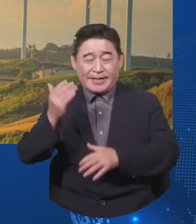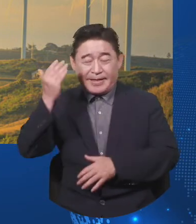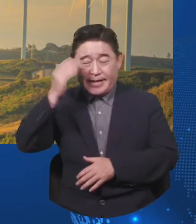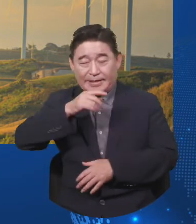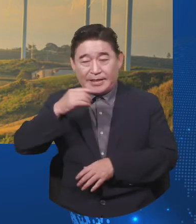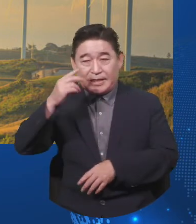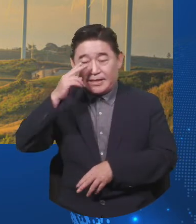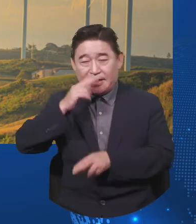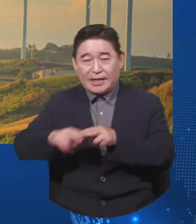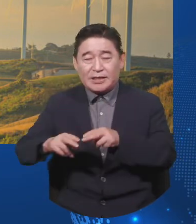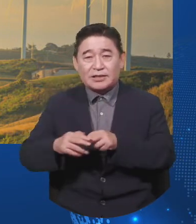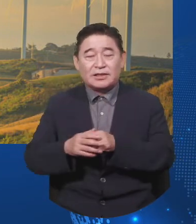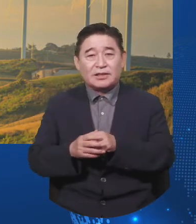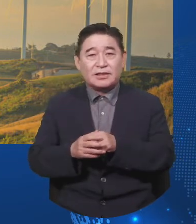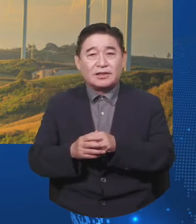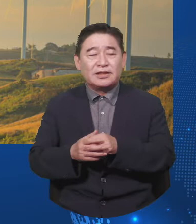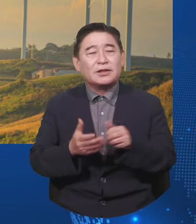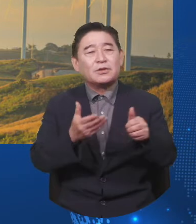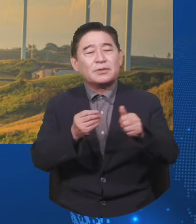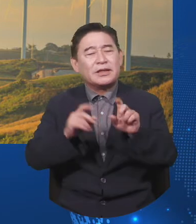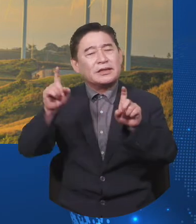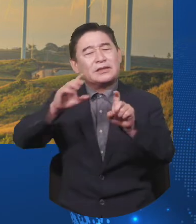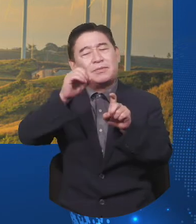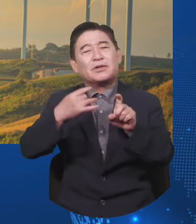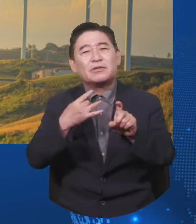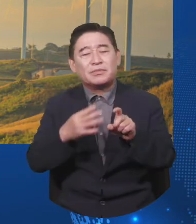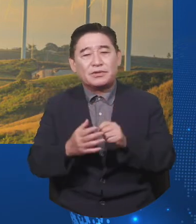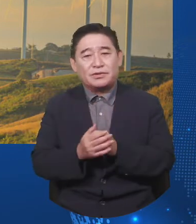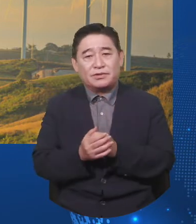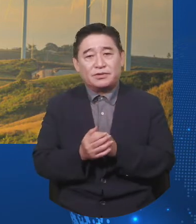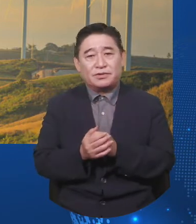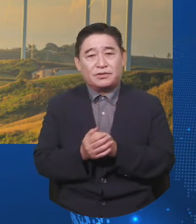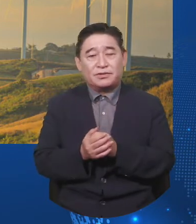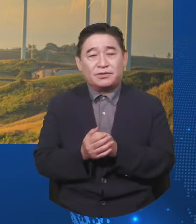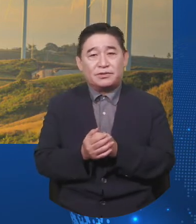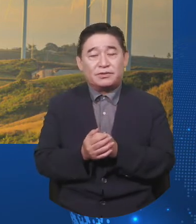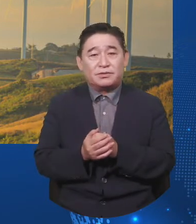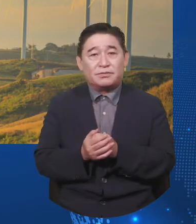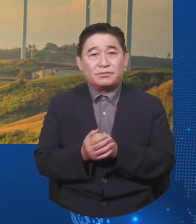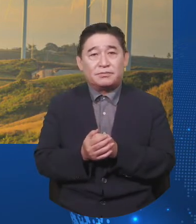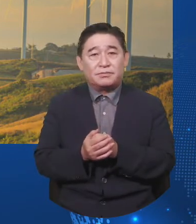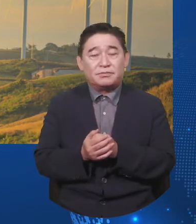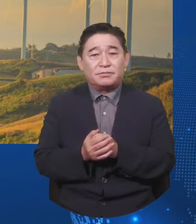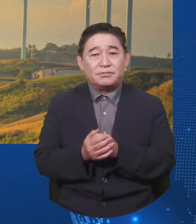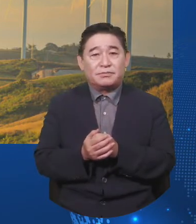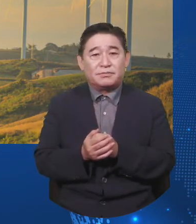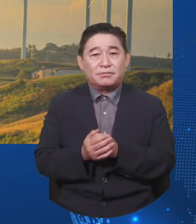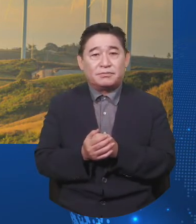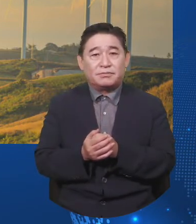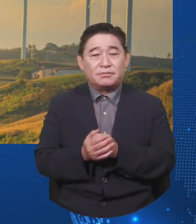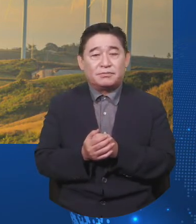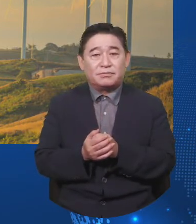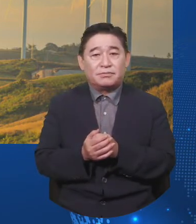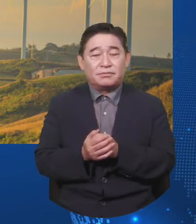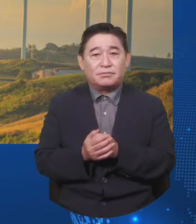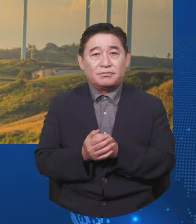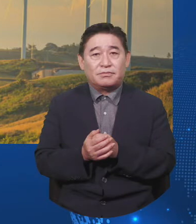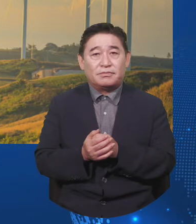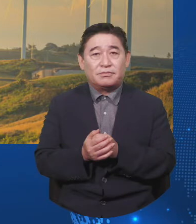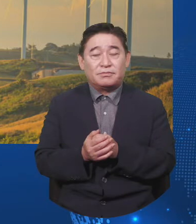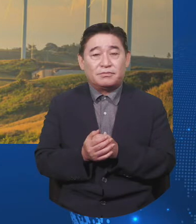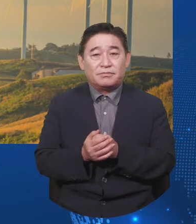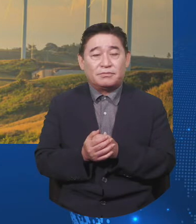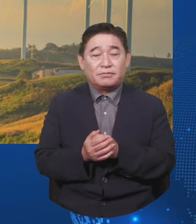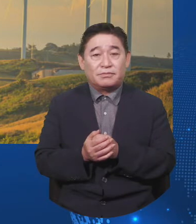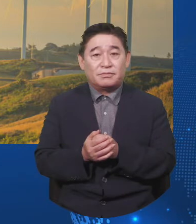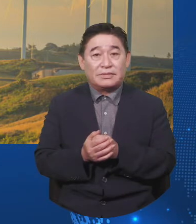So what can be the way forward? Can we find ideas for unlocking more investment into clean energy everywhere